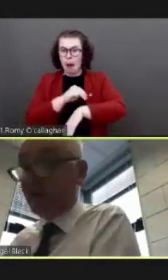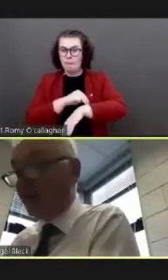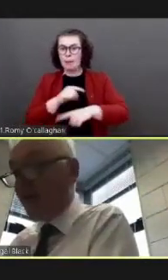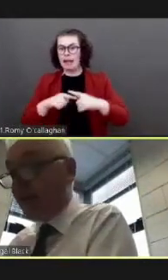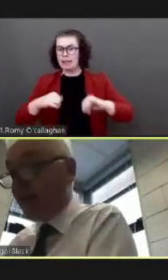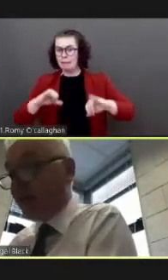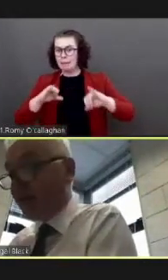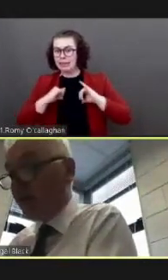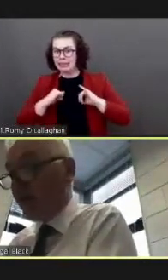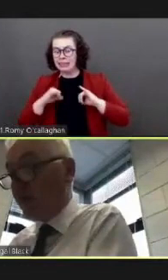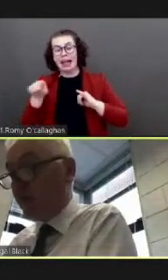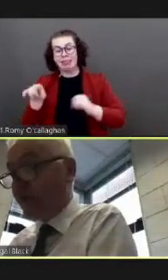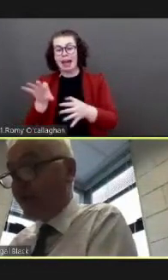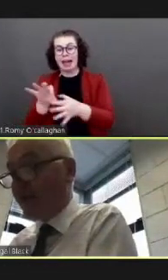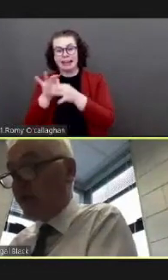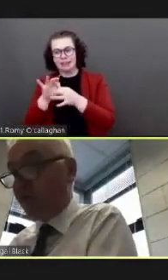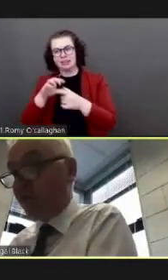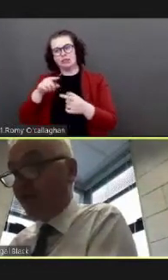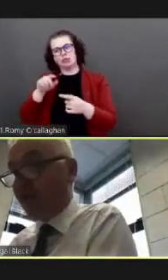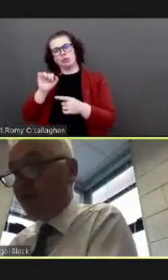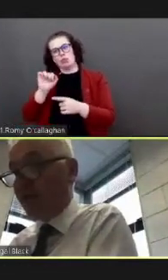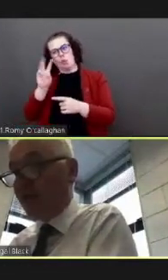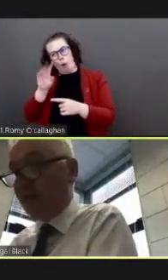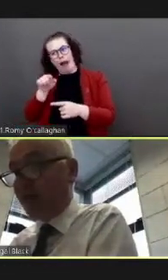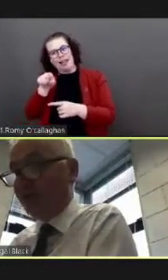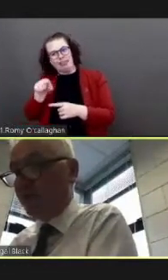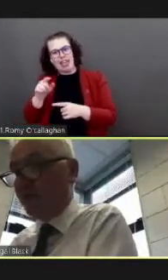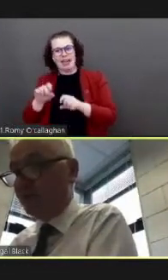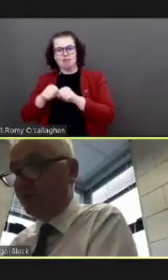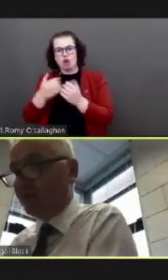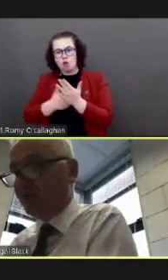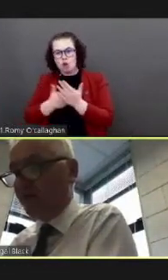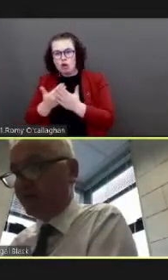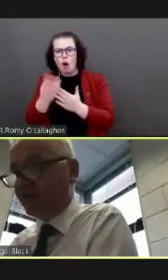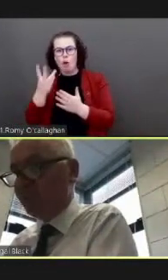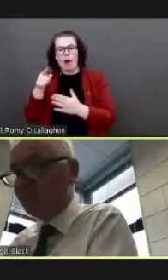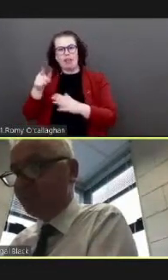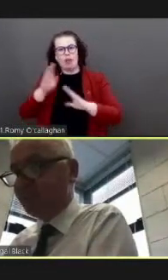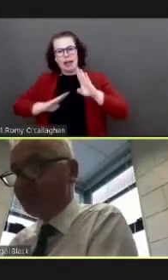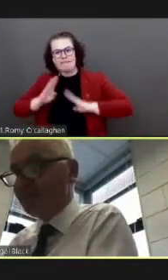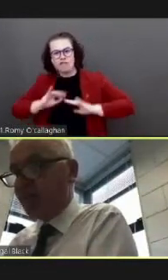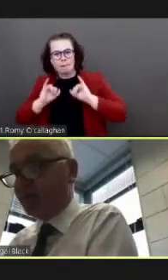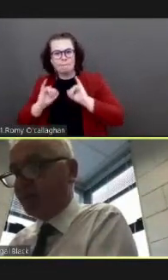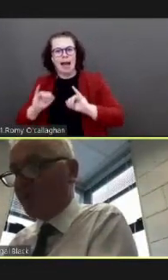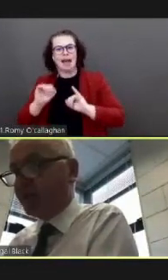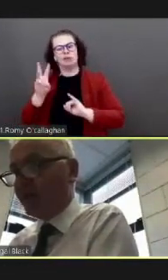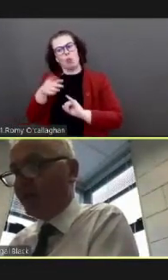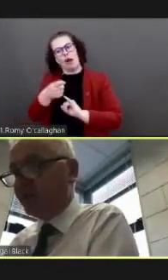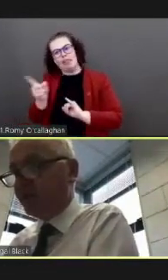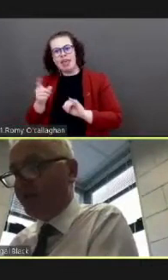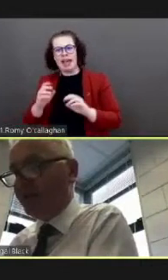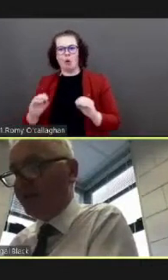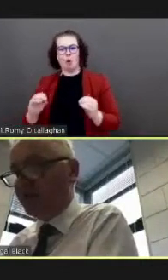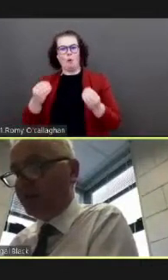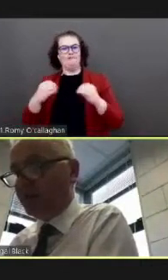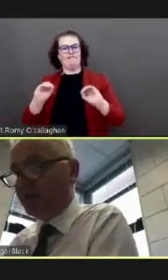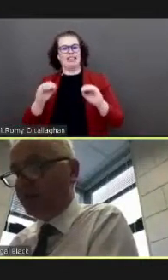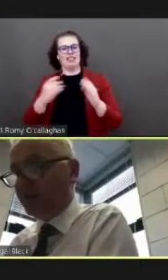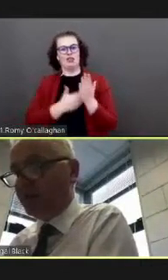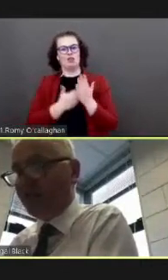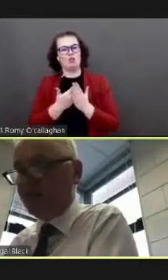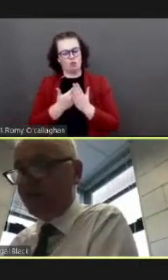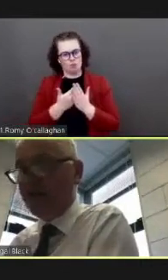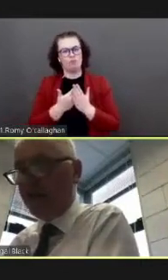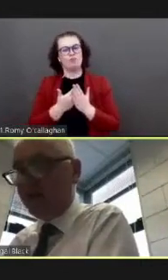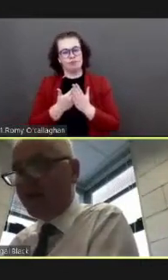are significantly related to our understanding of offending and behavioural problems in prisons. Supporting persons committed to custody with intellectual